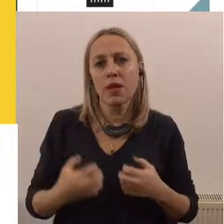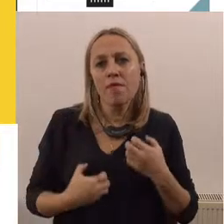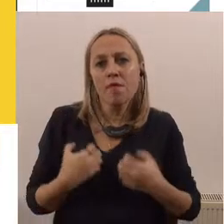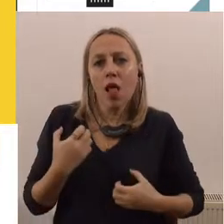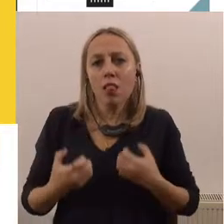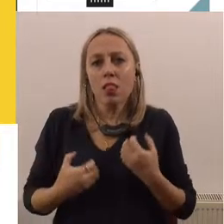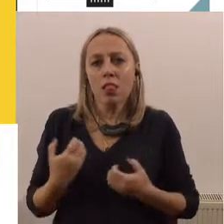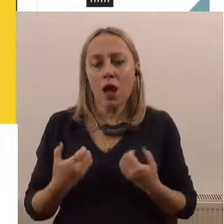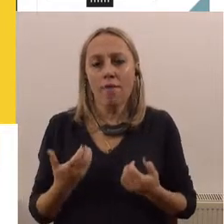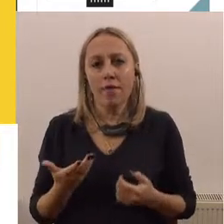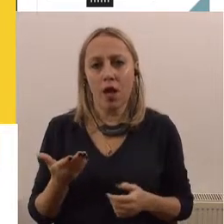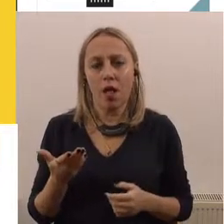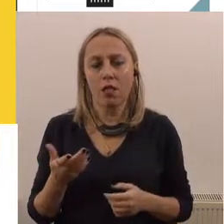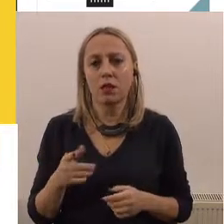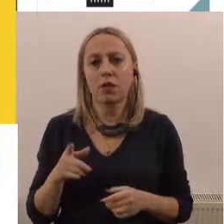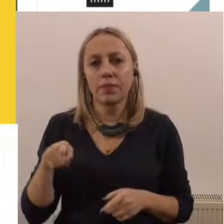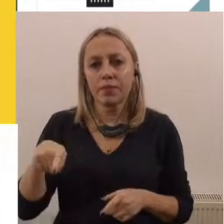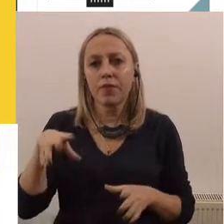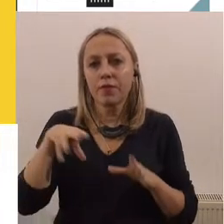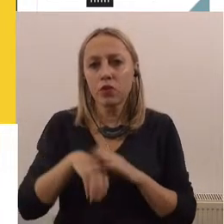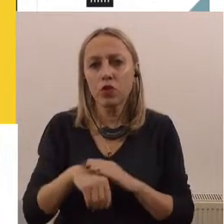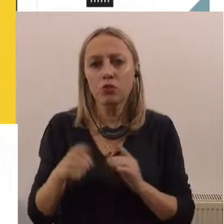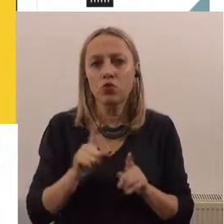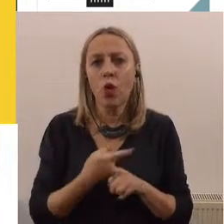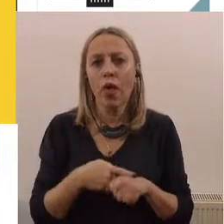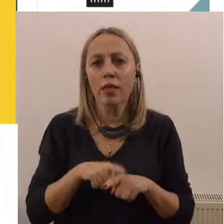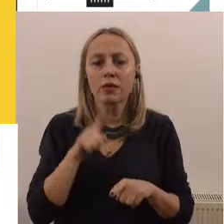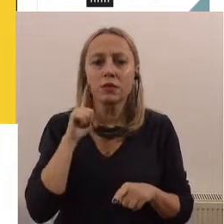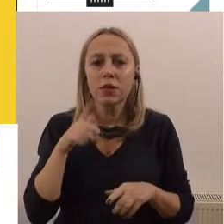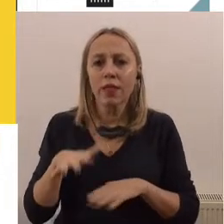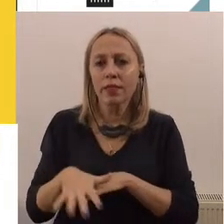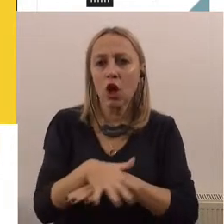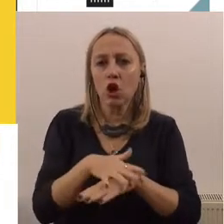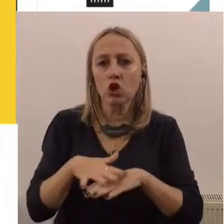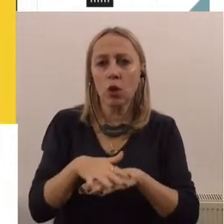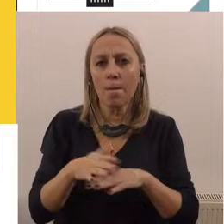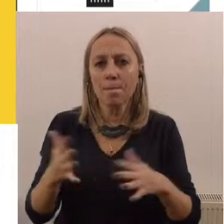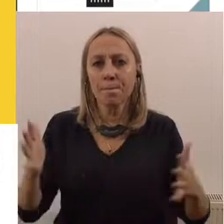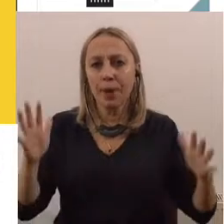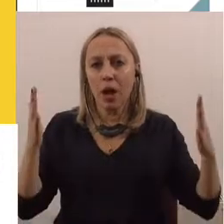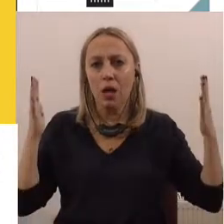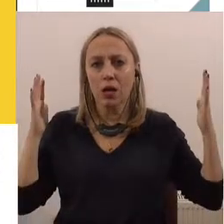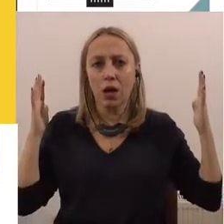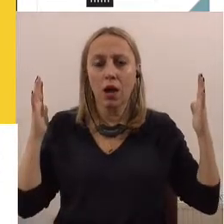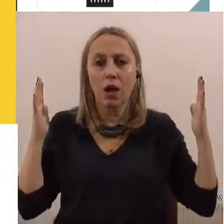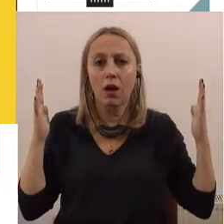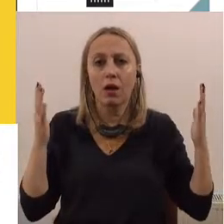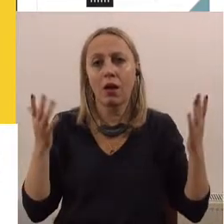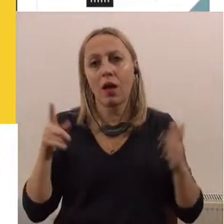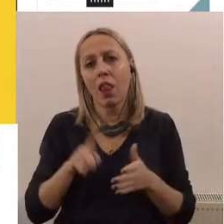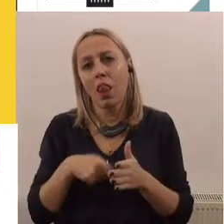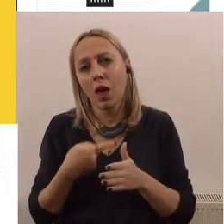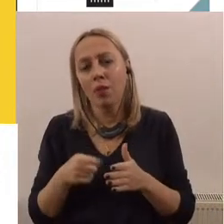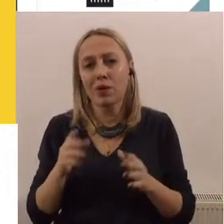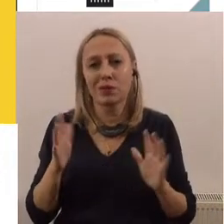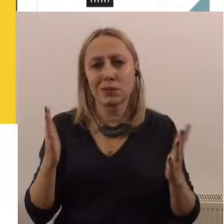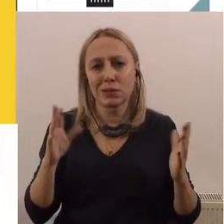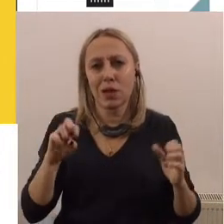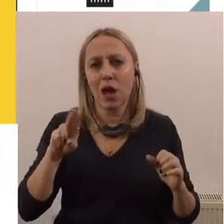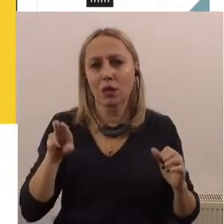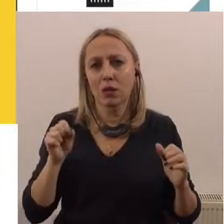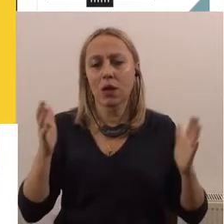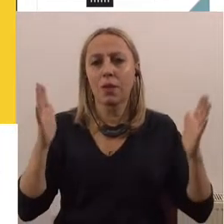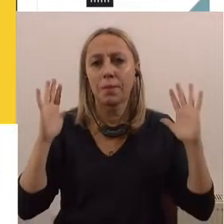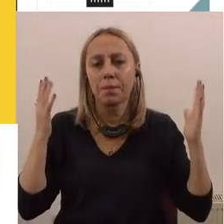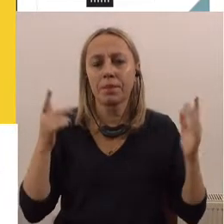that green area or park, so-called, around this castle, I found as